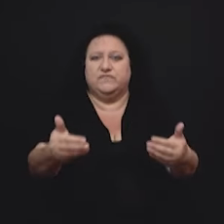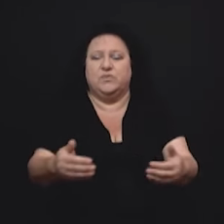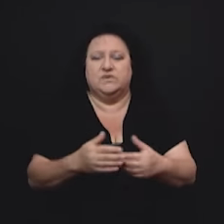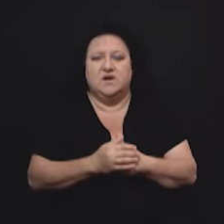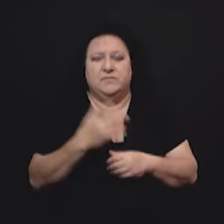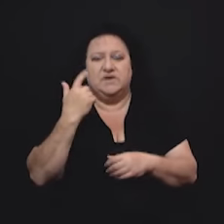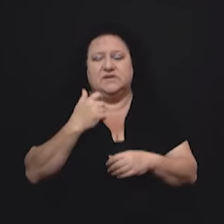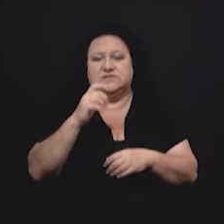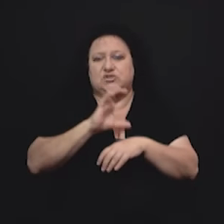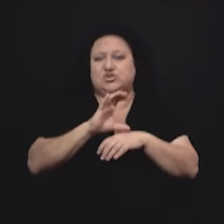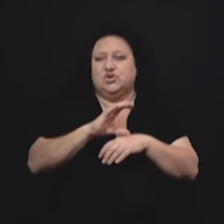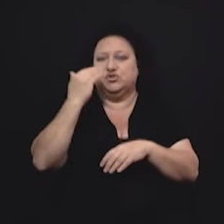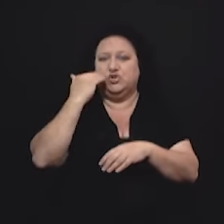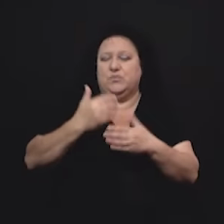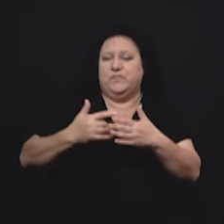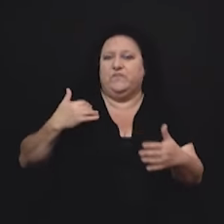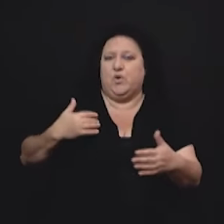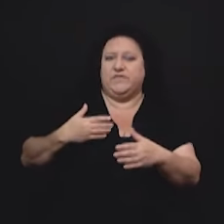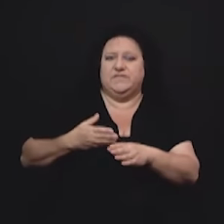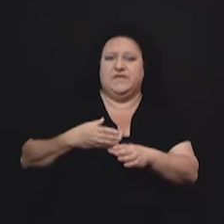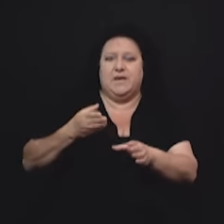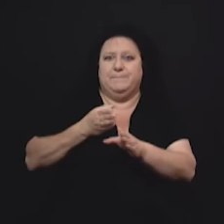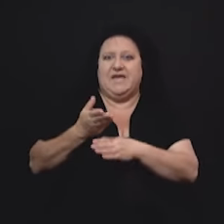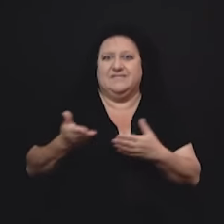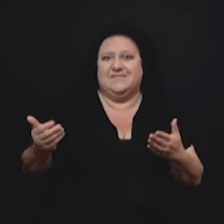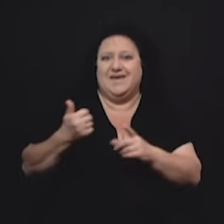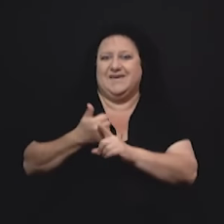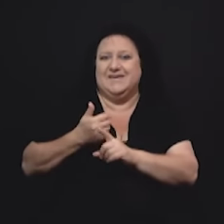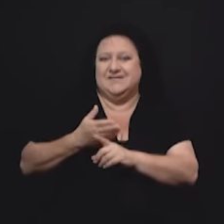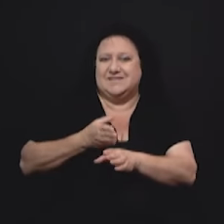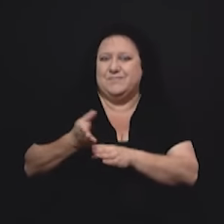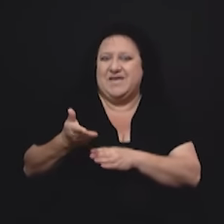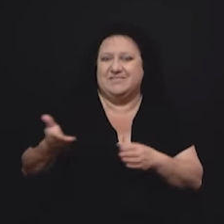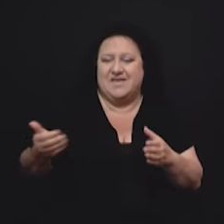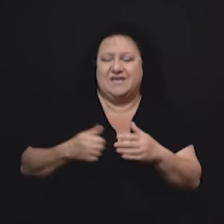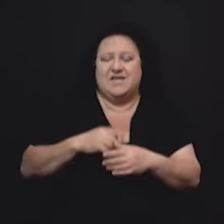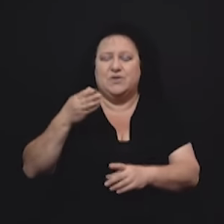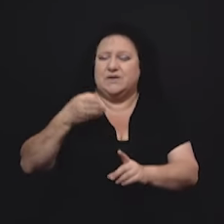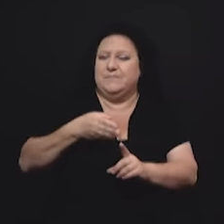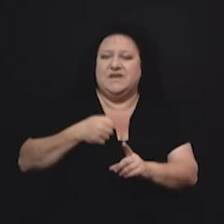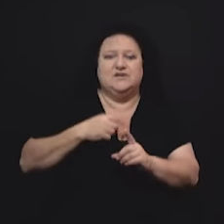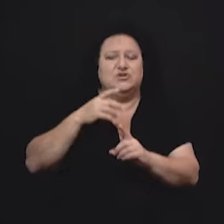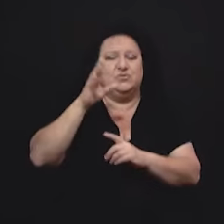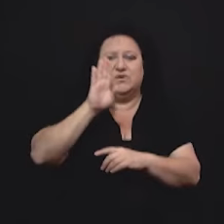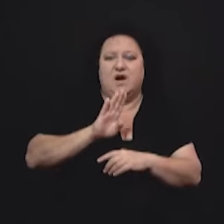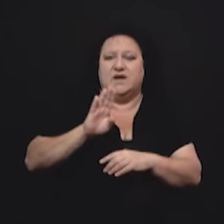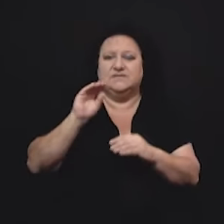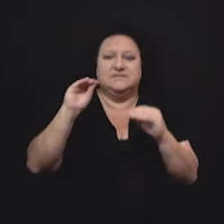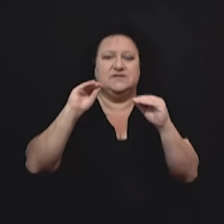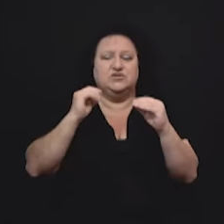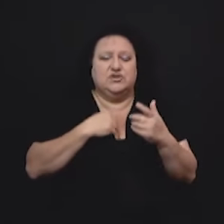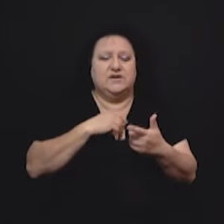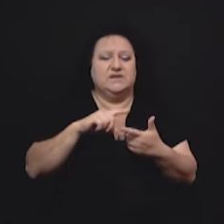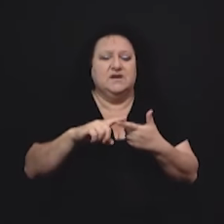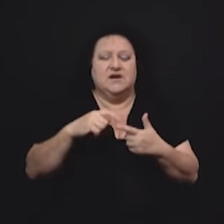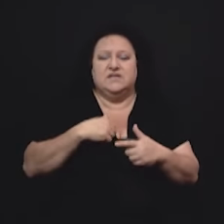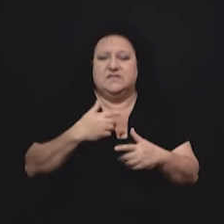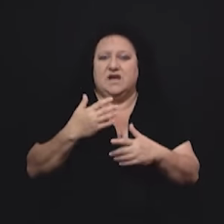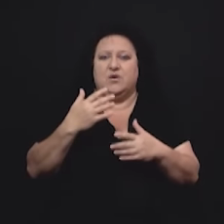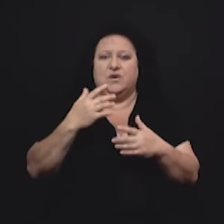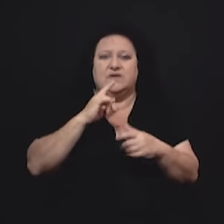thing. They were committed to knowing God's teachings, and they were committed to being together in fellowship and community. They shared meals together